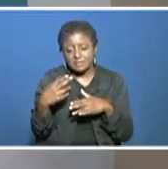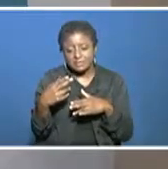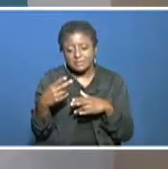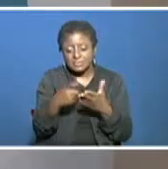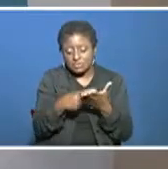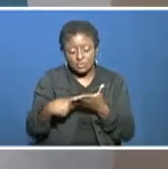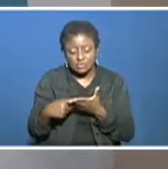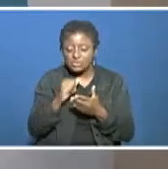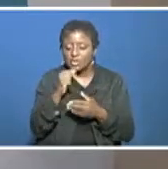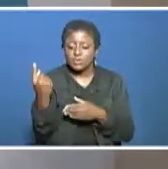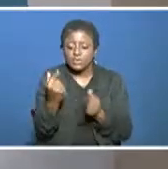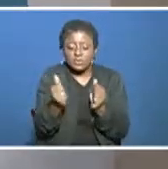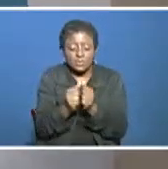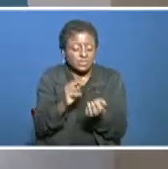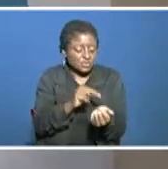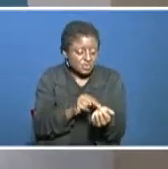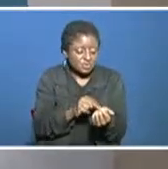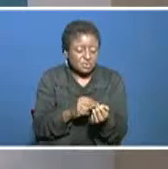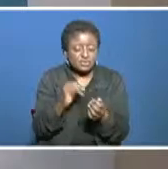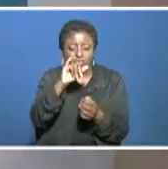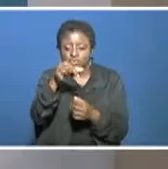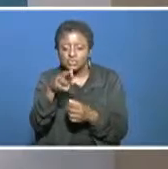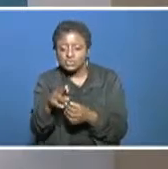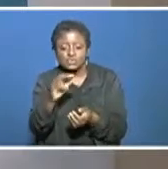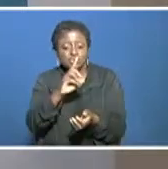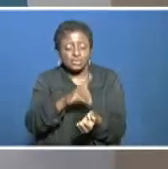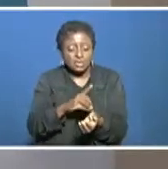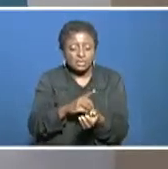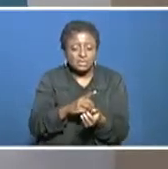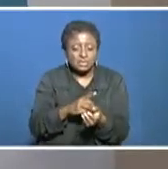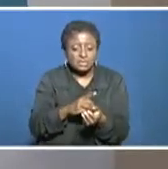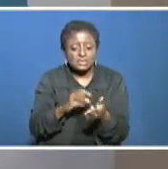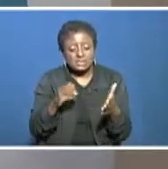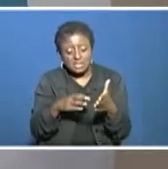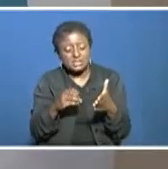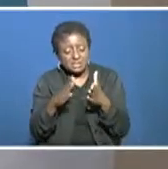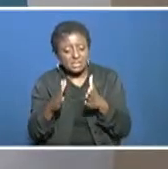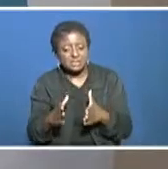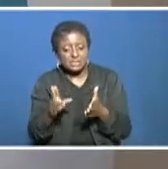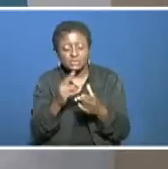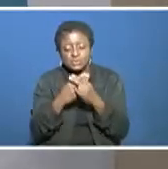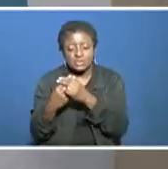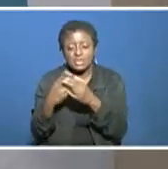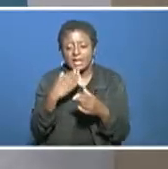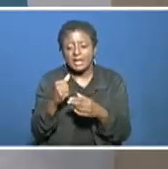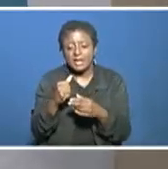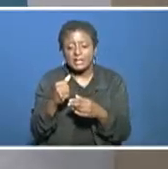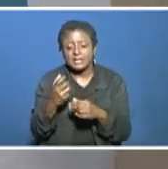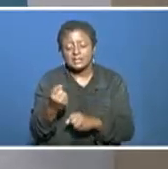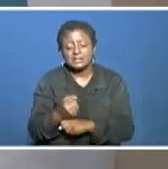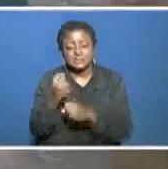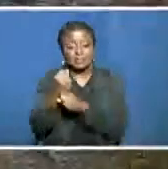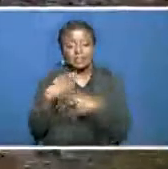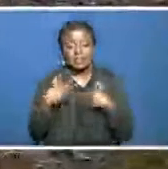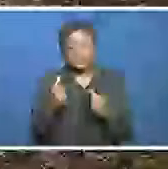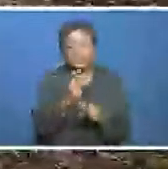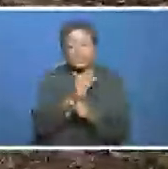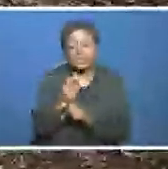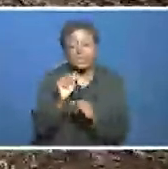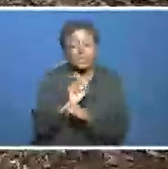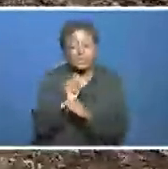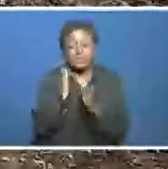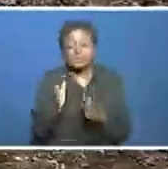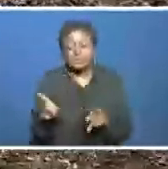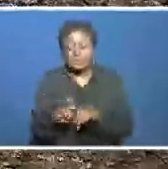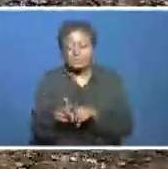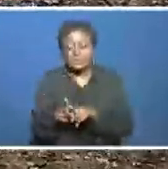junior doctors, the consultant union, but also allied healthcare workers as well. While still